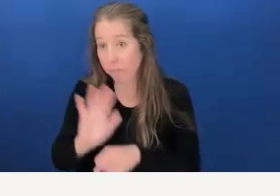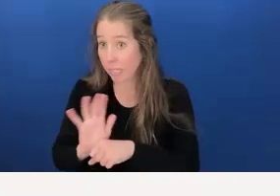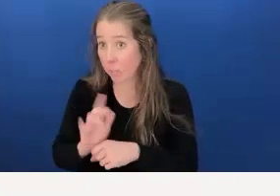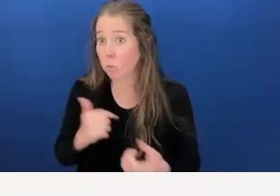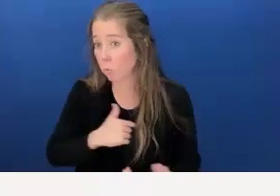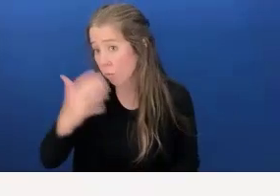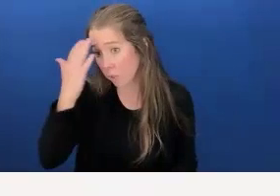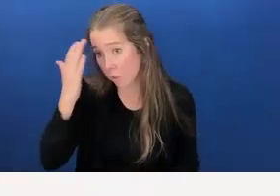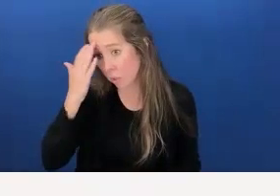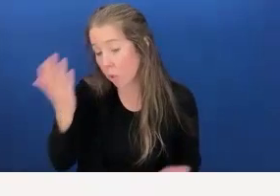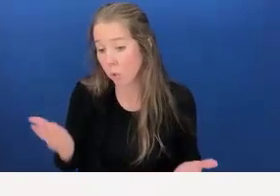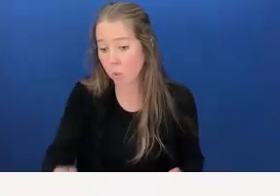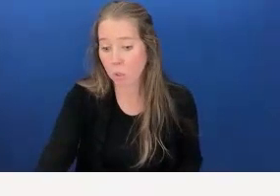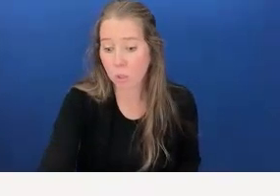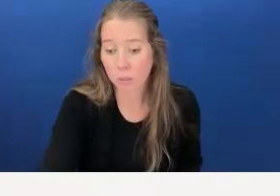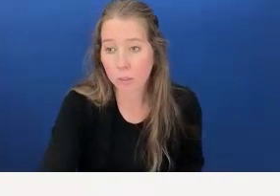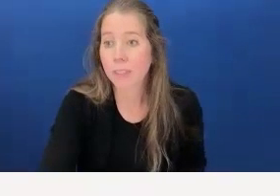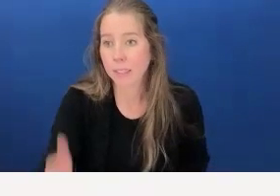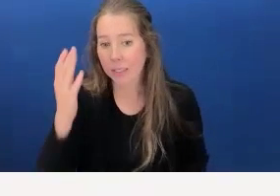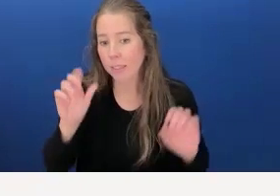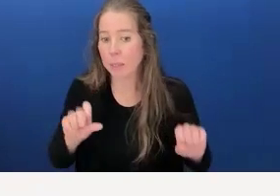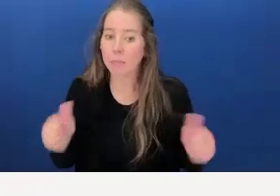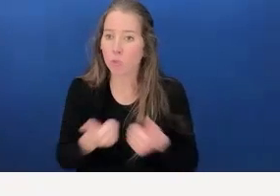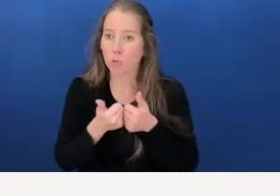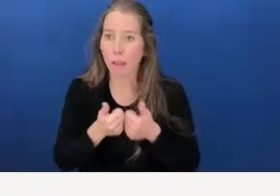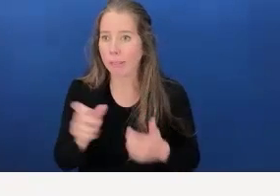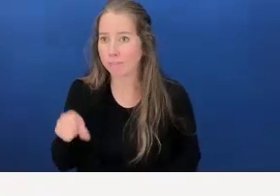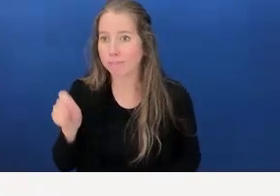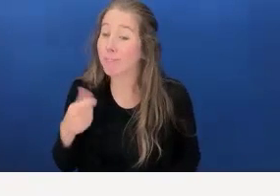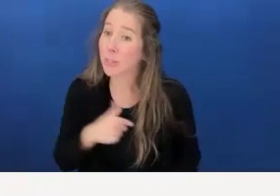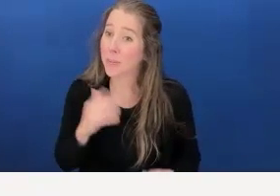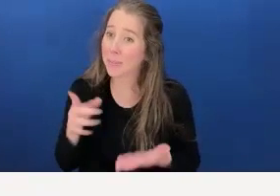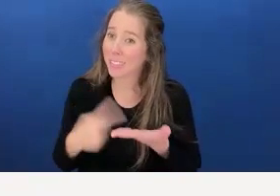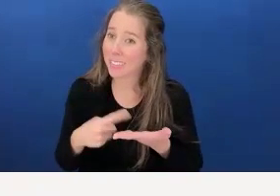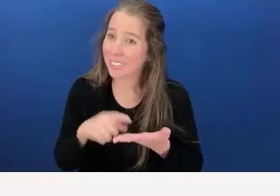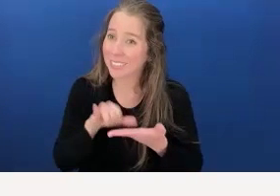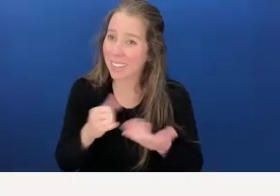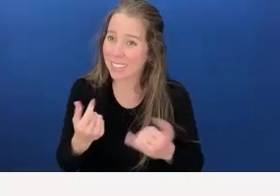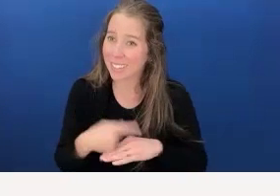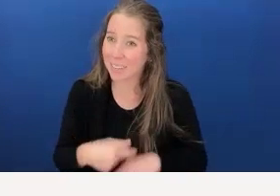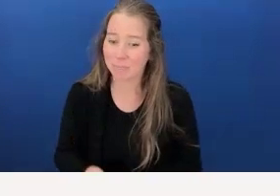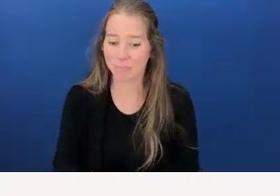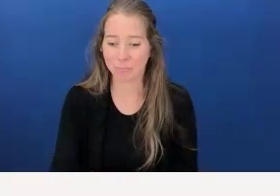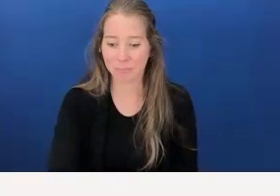been and can be very challenging. So that's what we're going to talk about today.